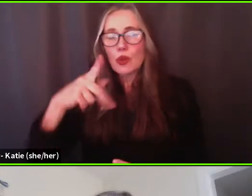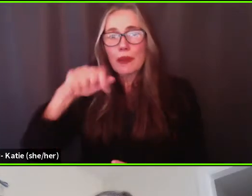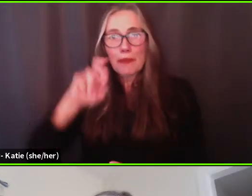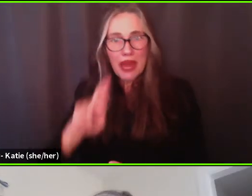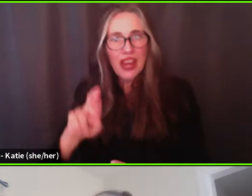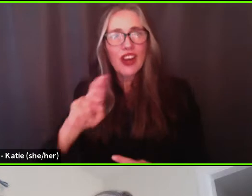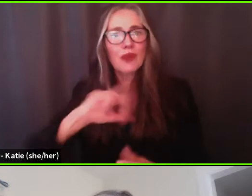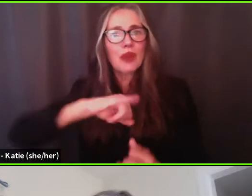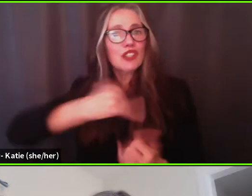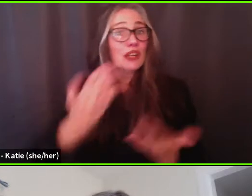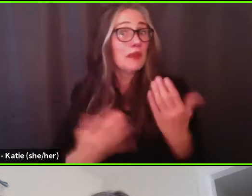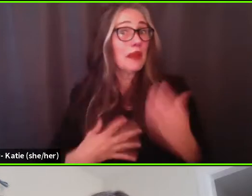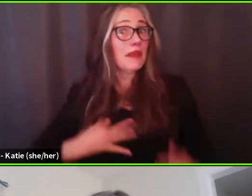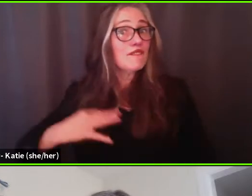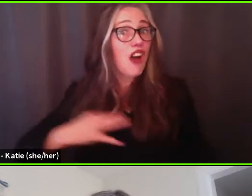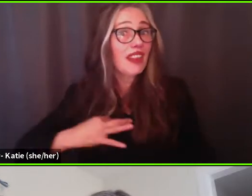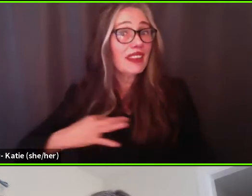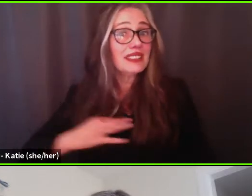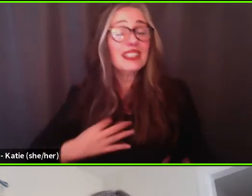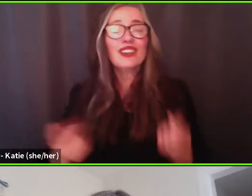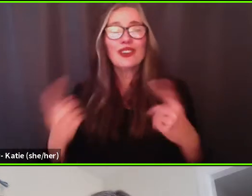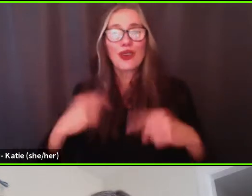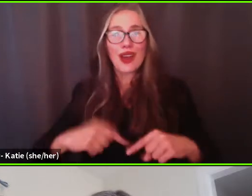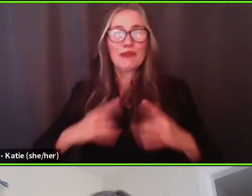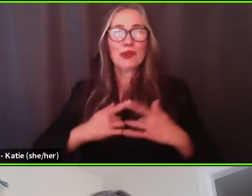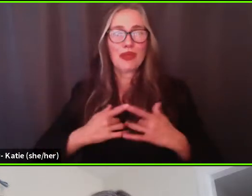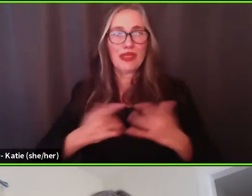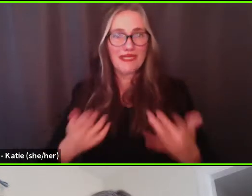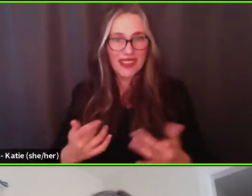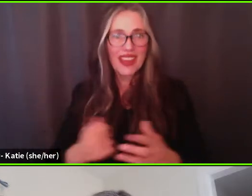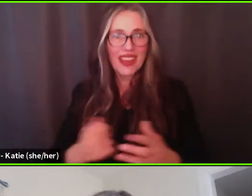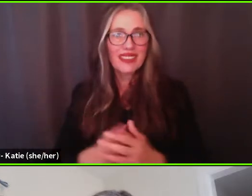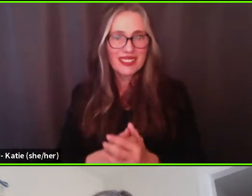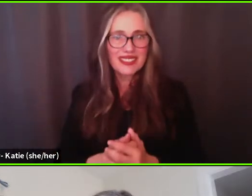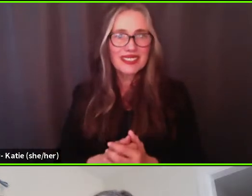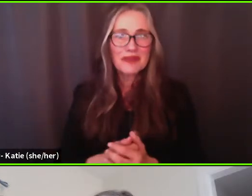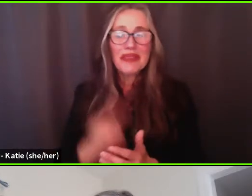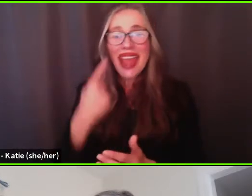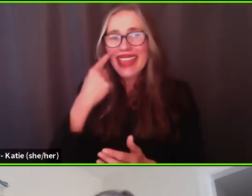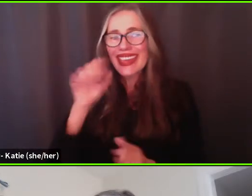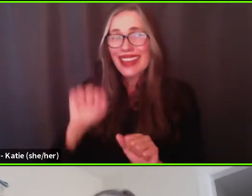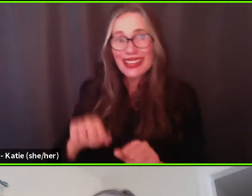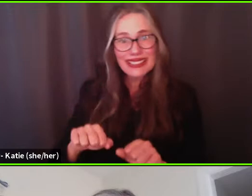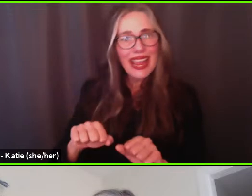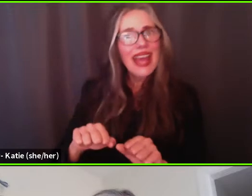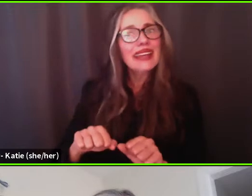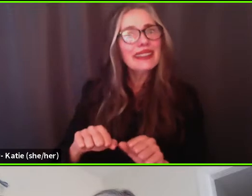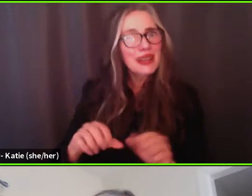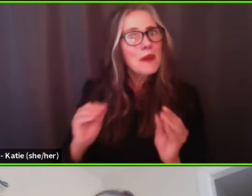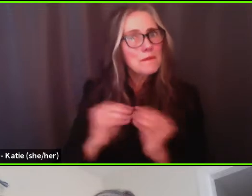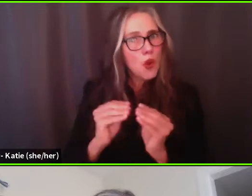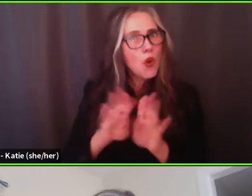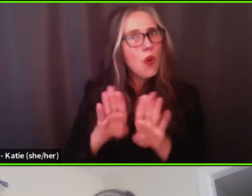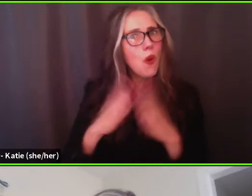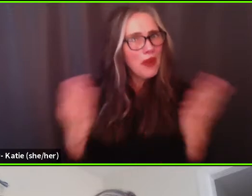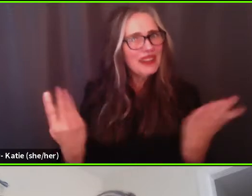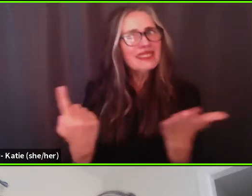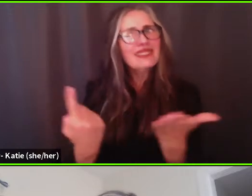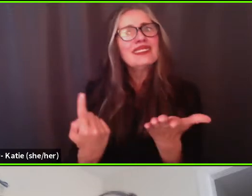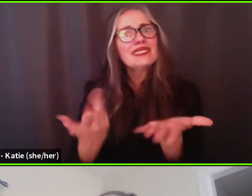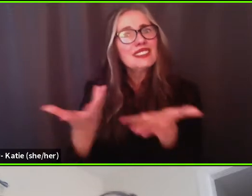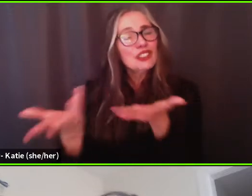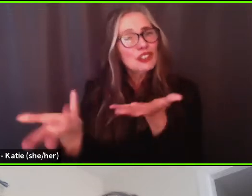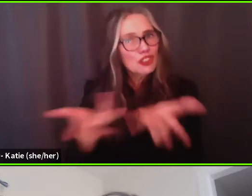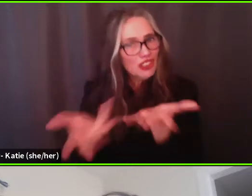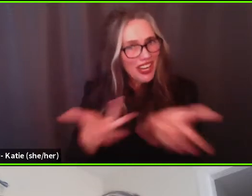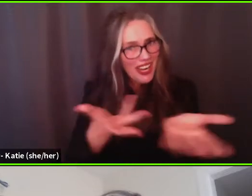volunteer in a way in which that allows for discussions that might not